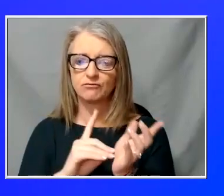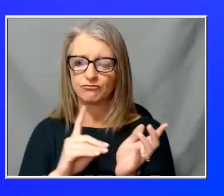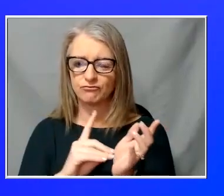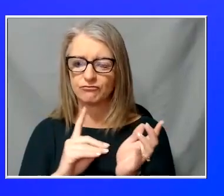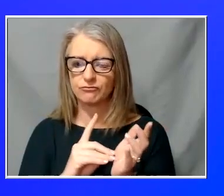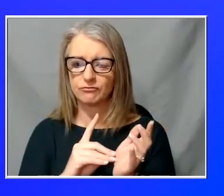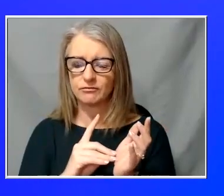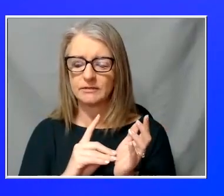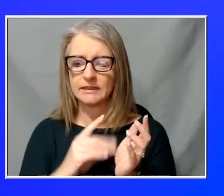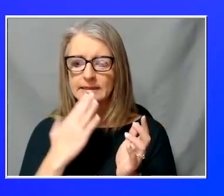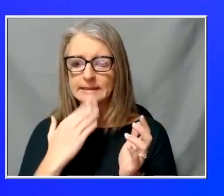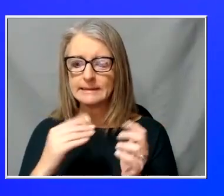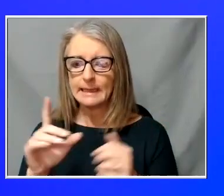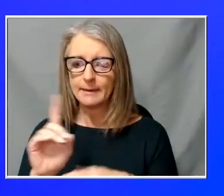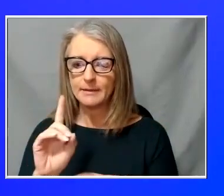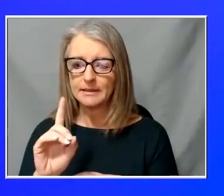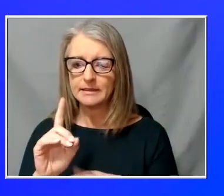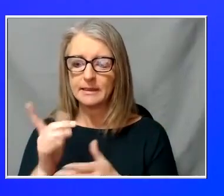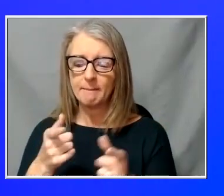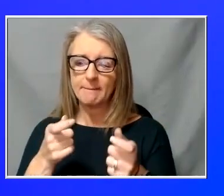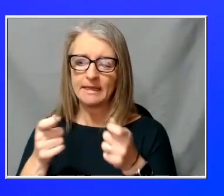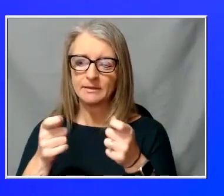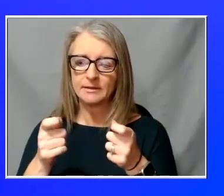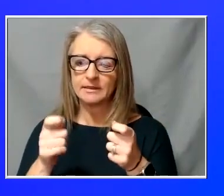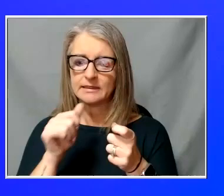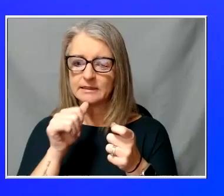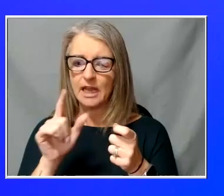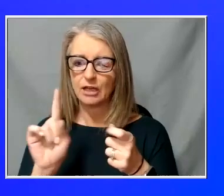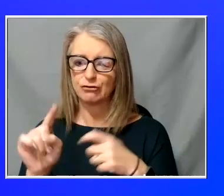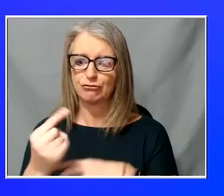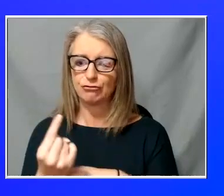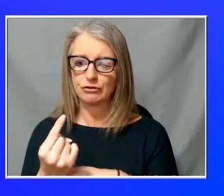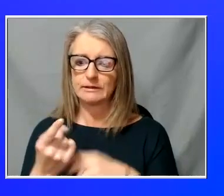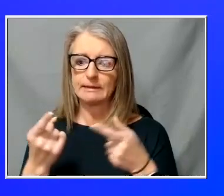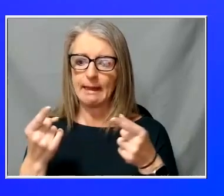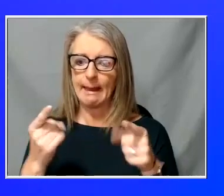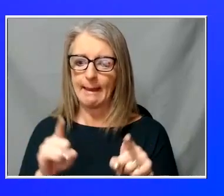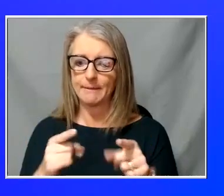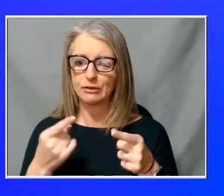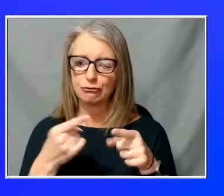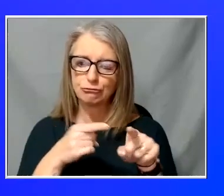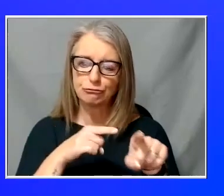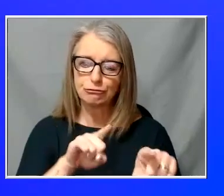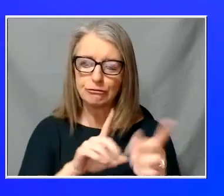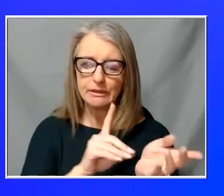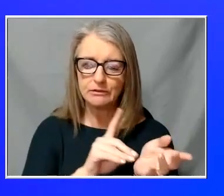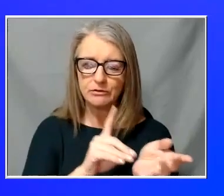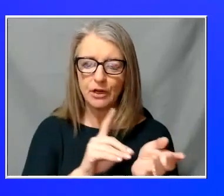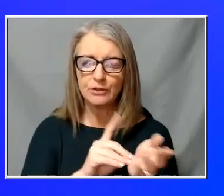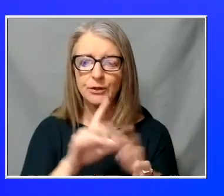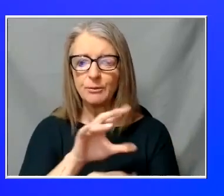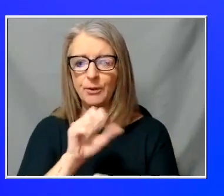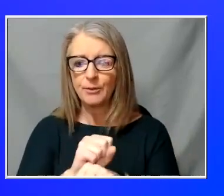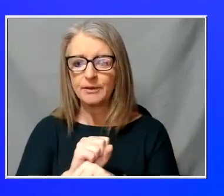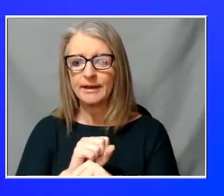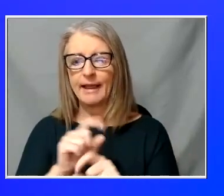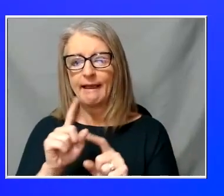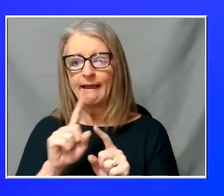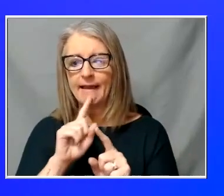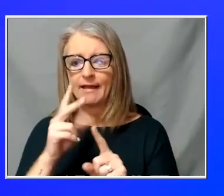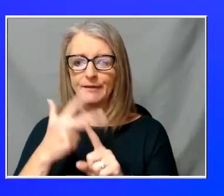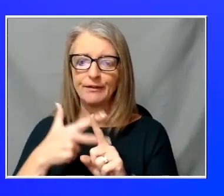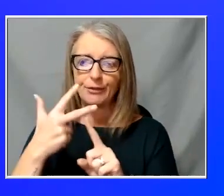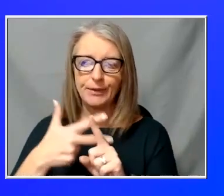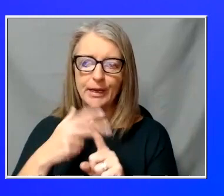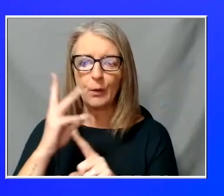because diabetes management is not just happening during the doctor visit every 3 or 6